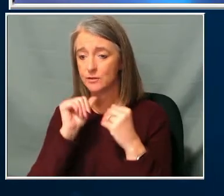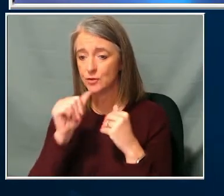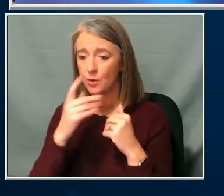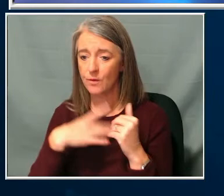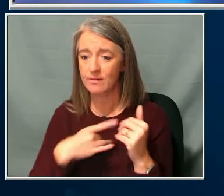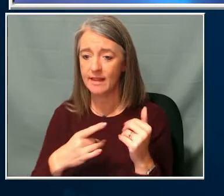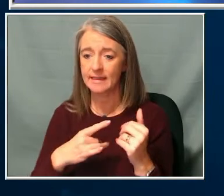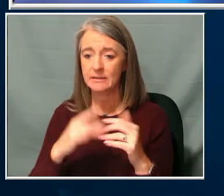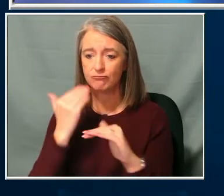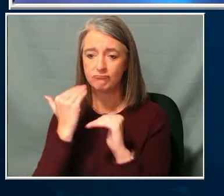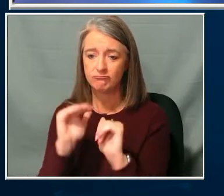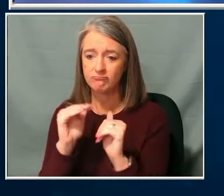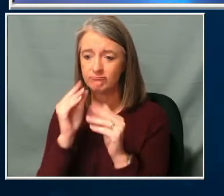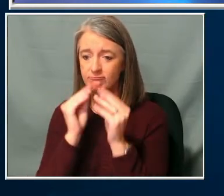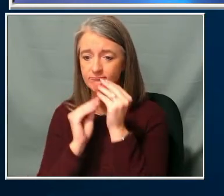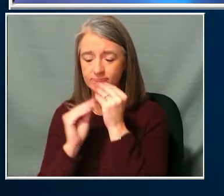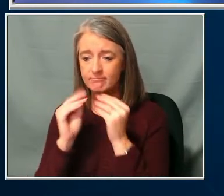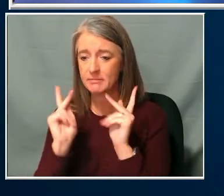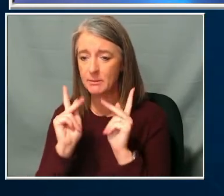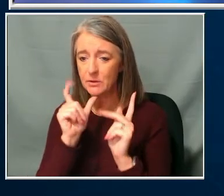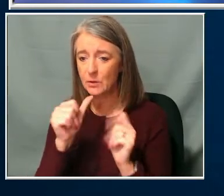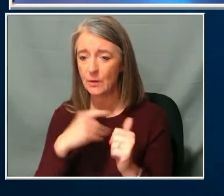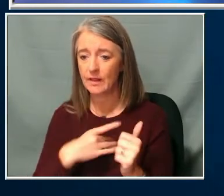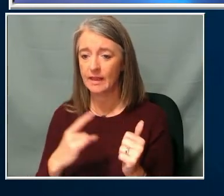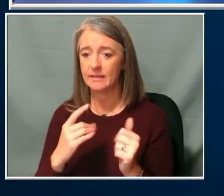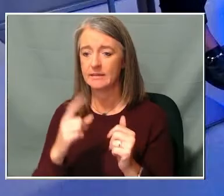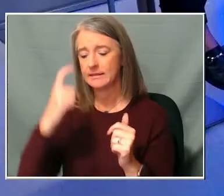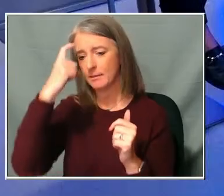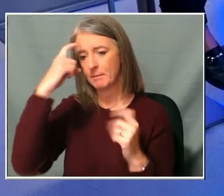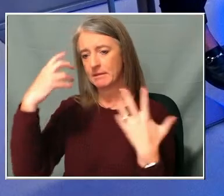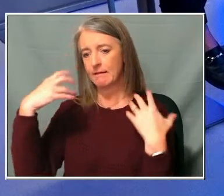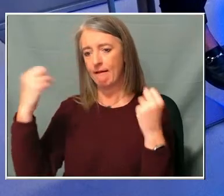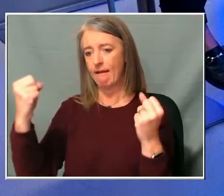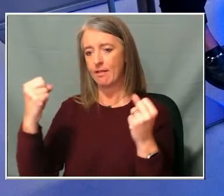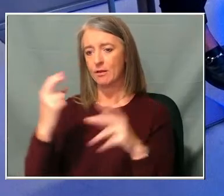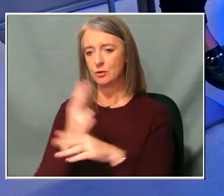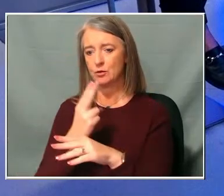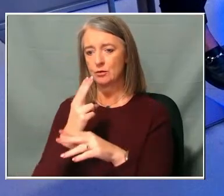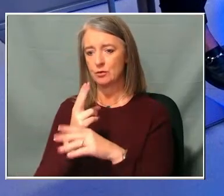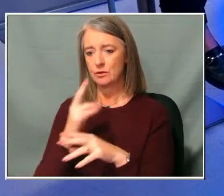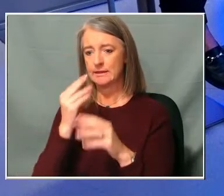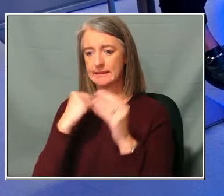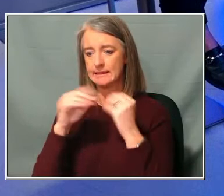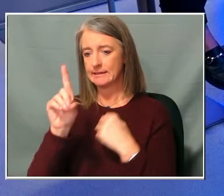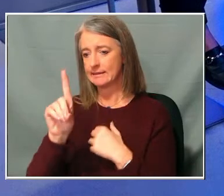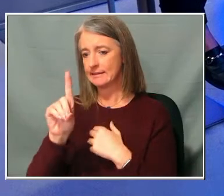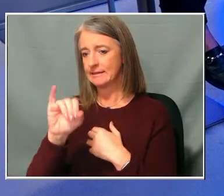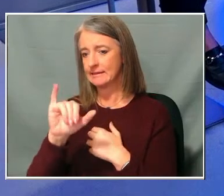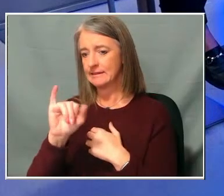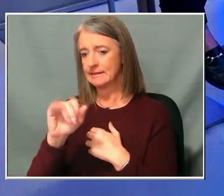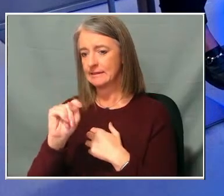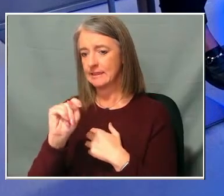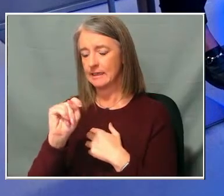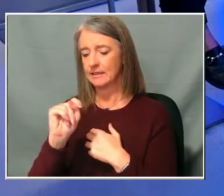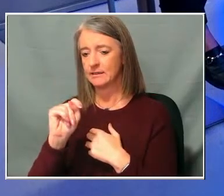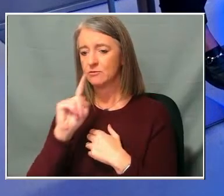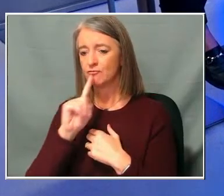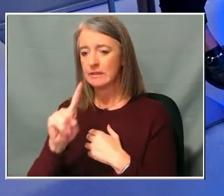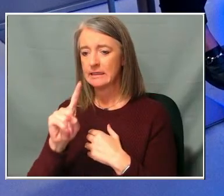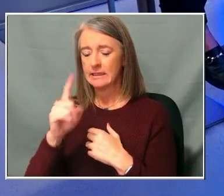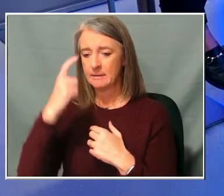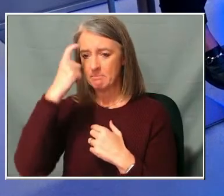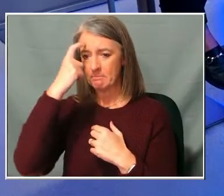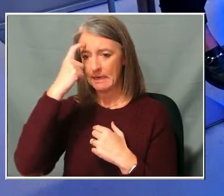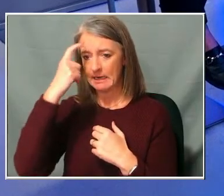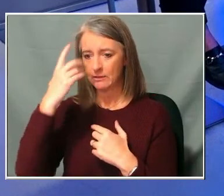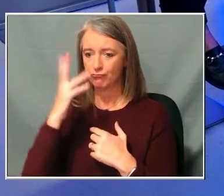a restricted diet. But let's talk about the mental health of going on diet, because that really plays with your mind when you're trying to do what's right for your